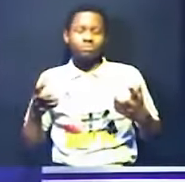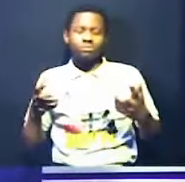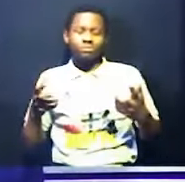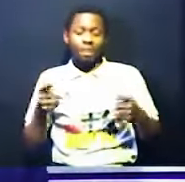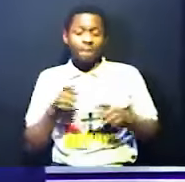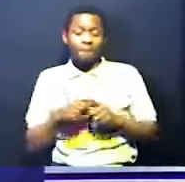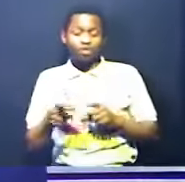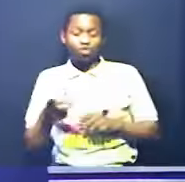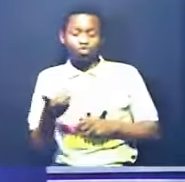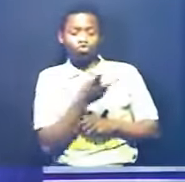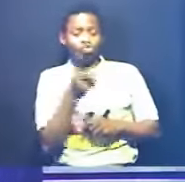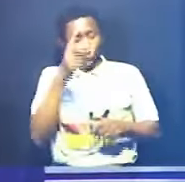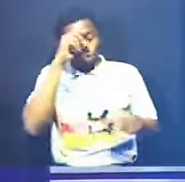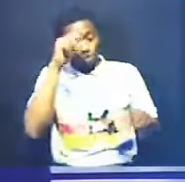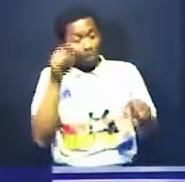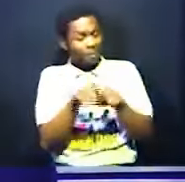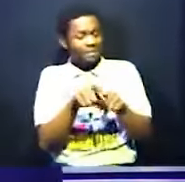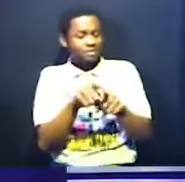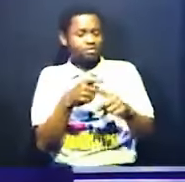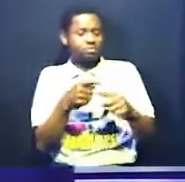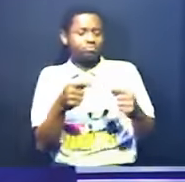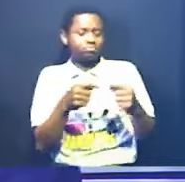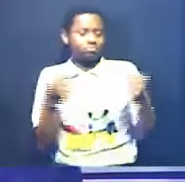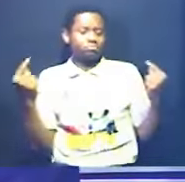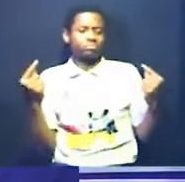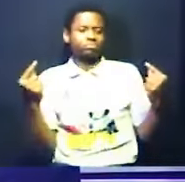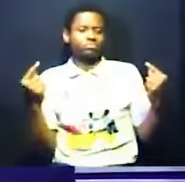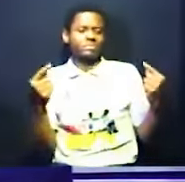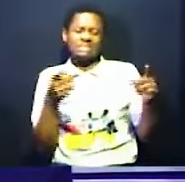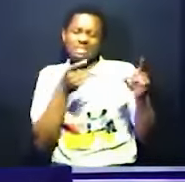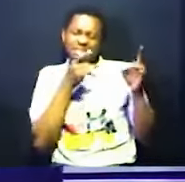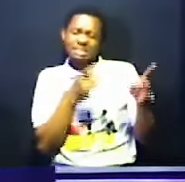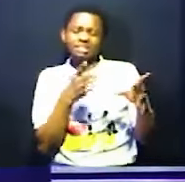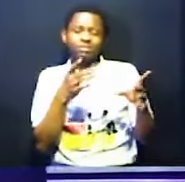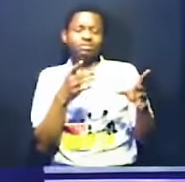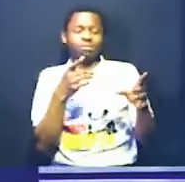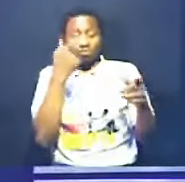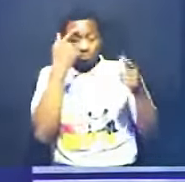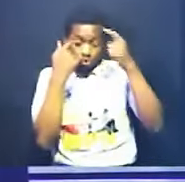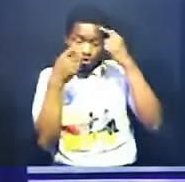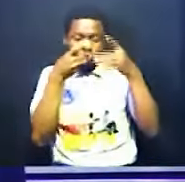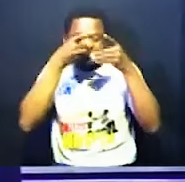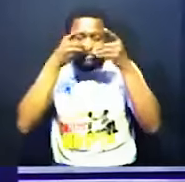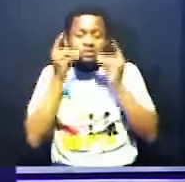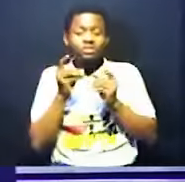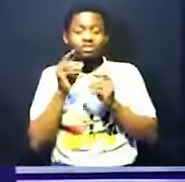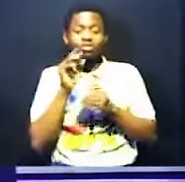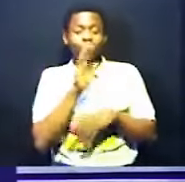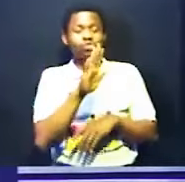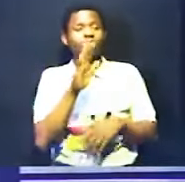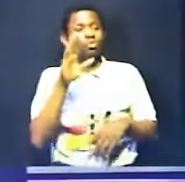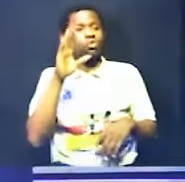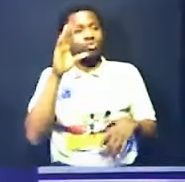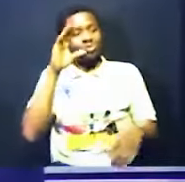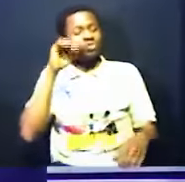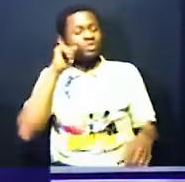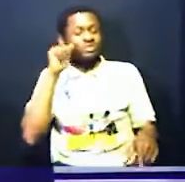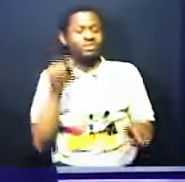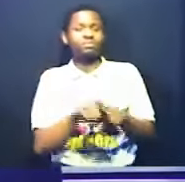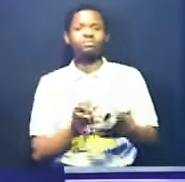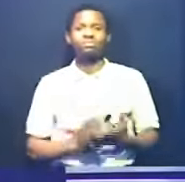wanka bone ana papa bia na Absalom tane Amnon se wabre ni nua Tamar. So